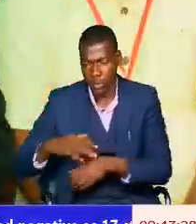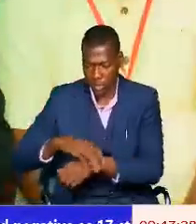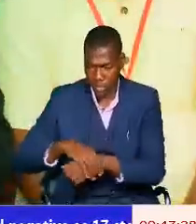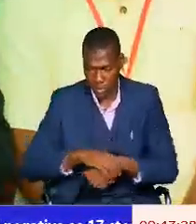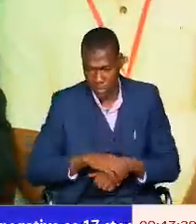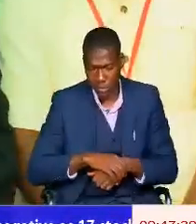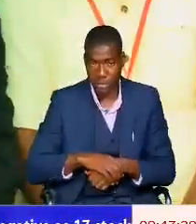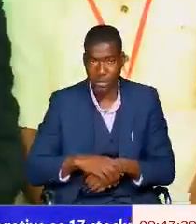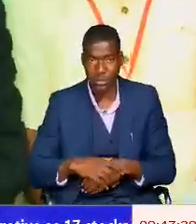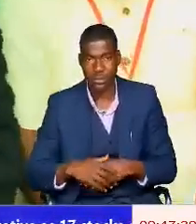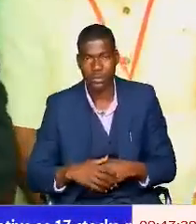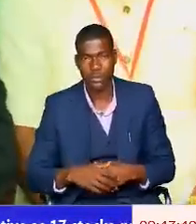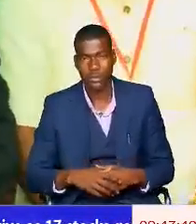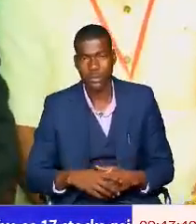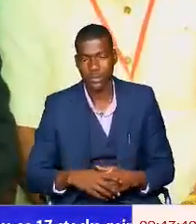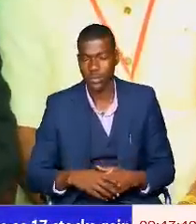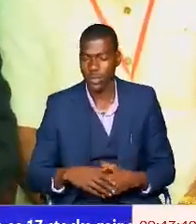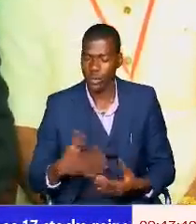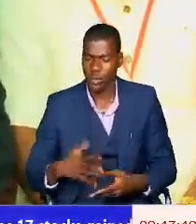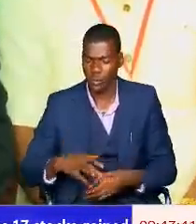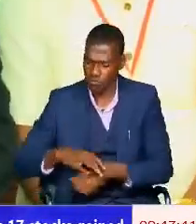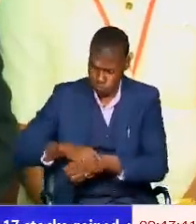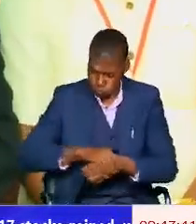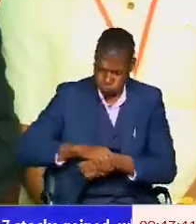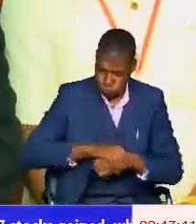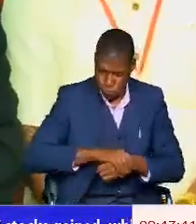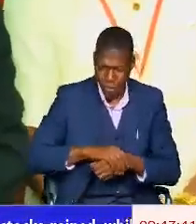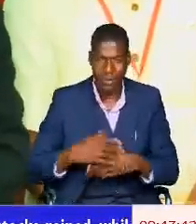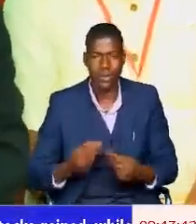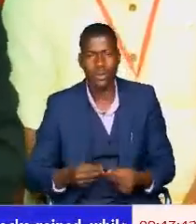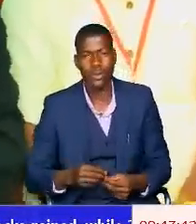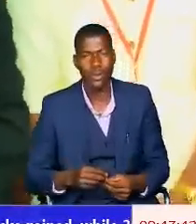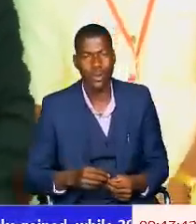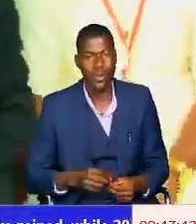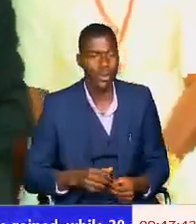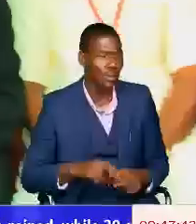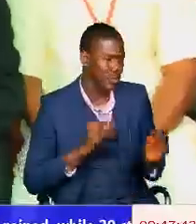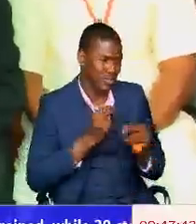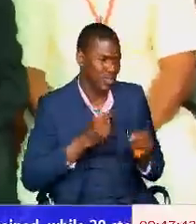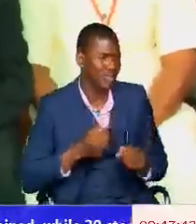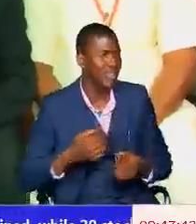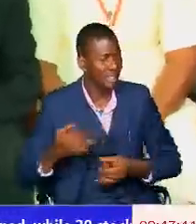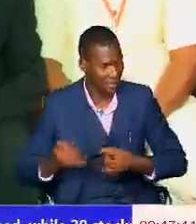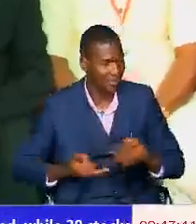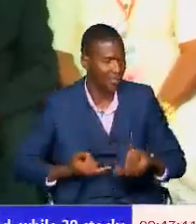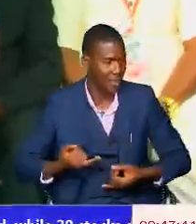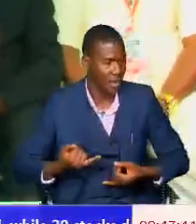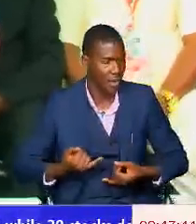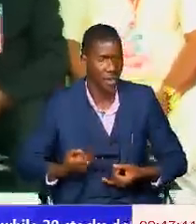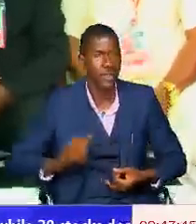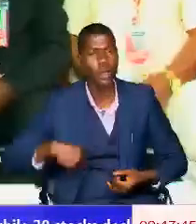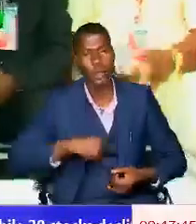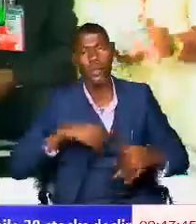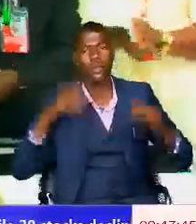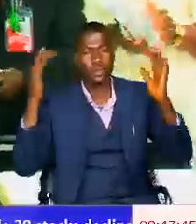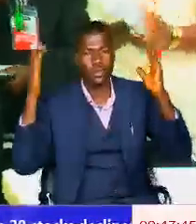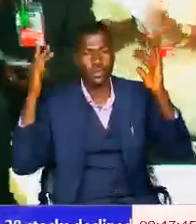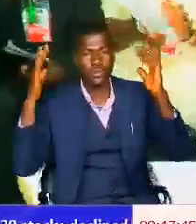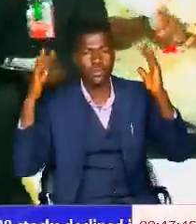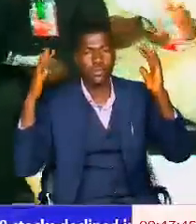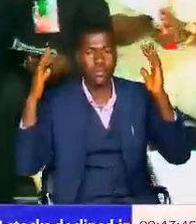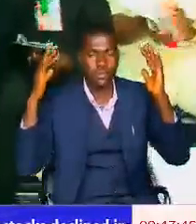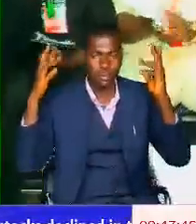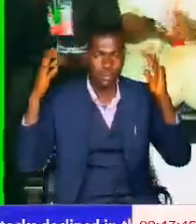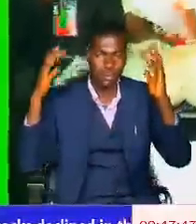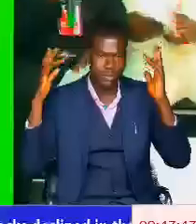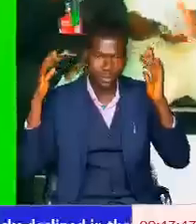invite una. She invited us. Been a drag, she no, drag una. They know they drag us, sir. Okay, na invite. Make we appreciate the